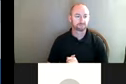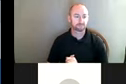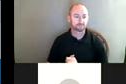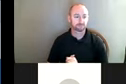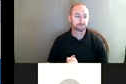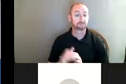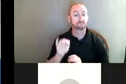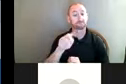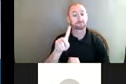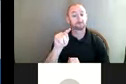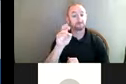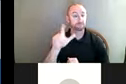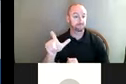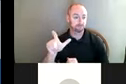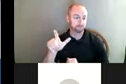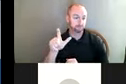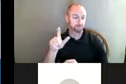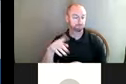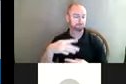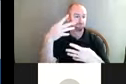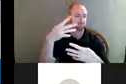ID tool, it brings up